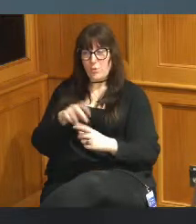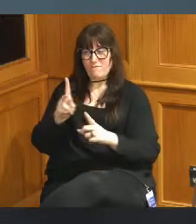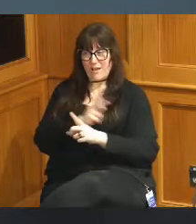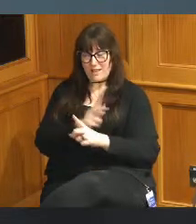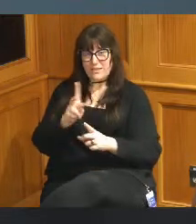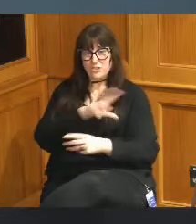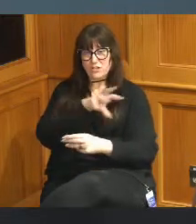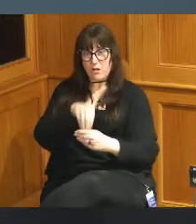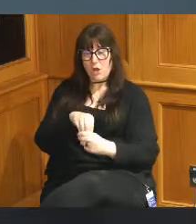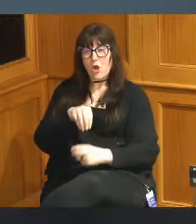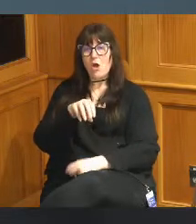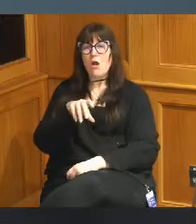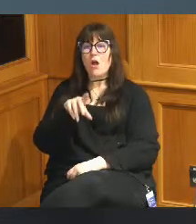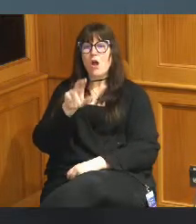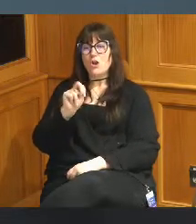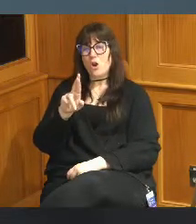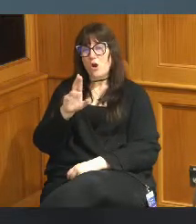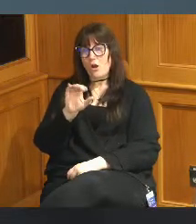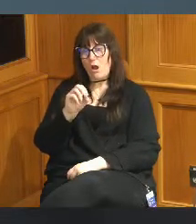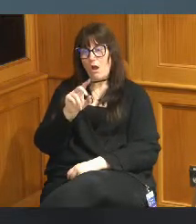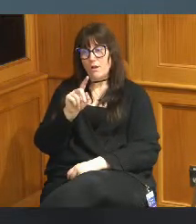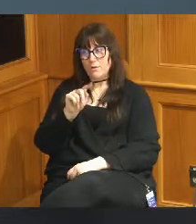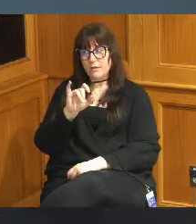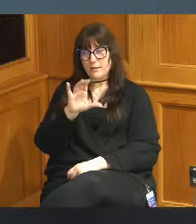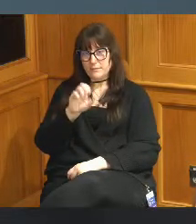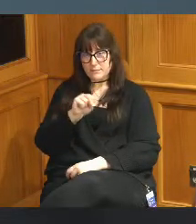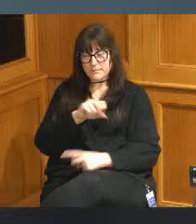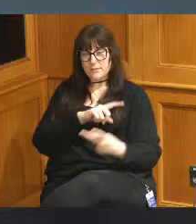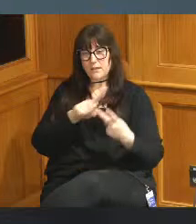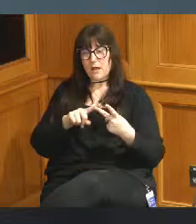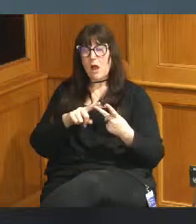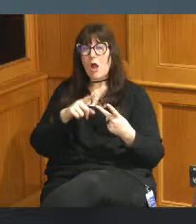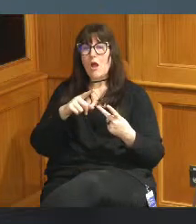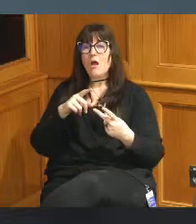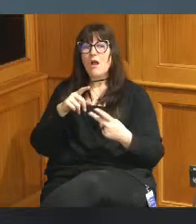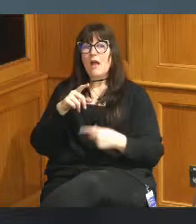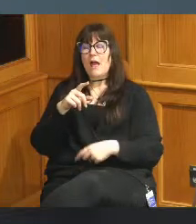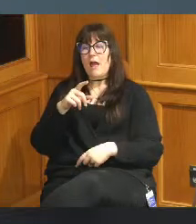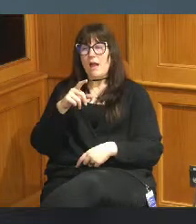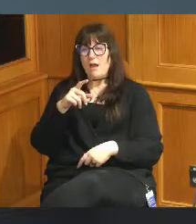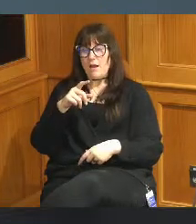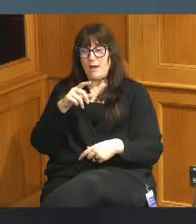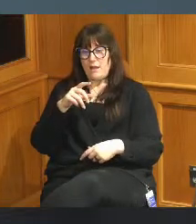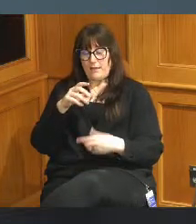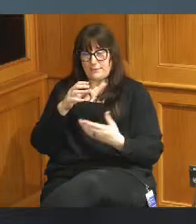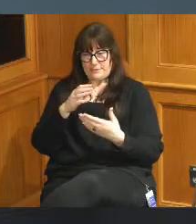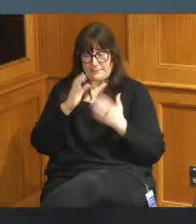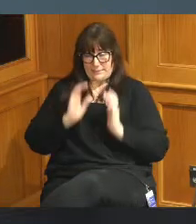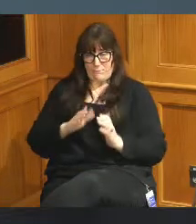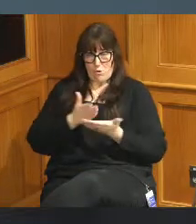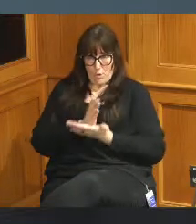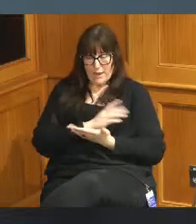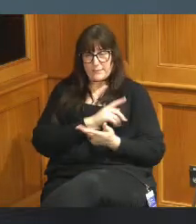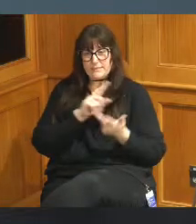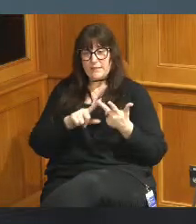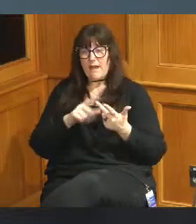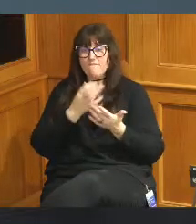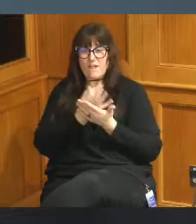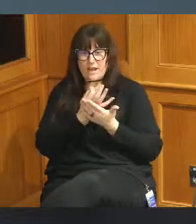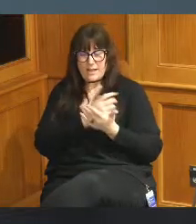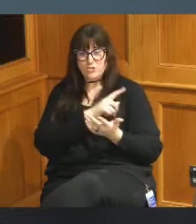involving narcotics, public corruption, civil rights, financial,